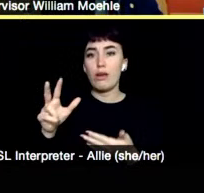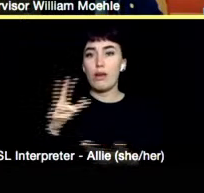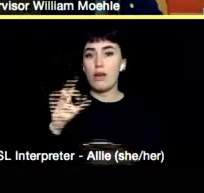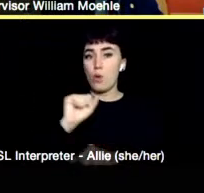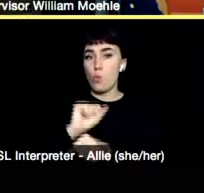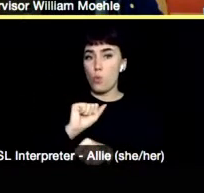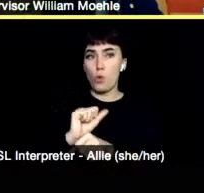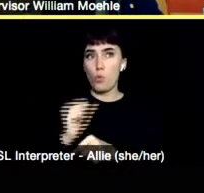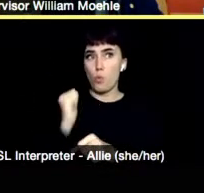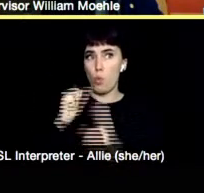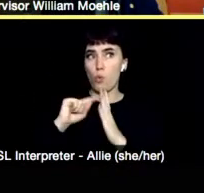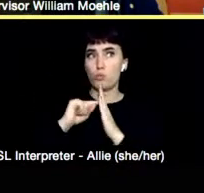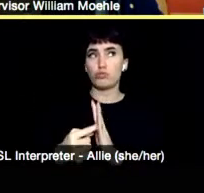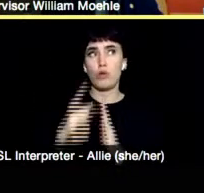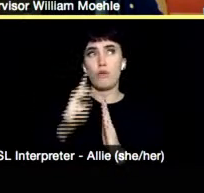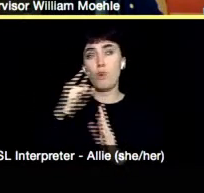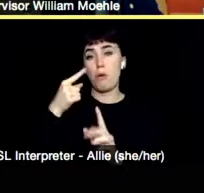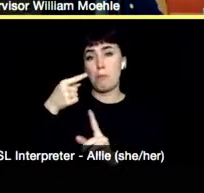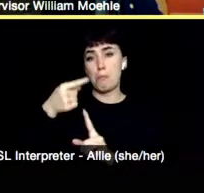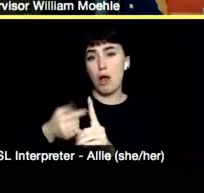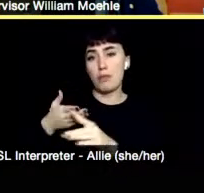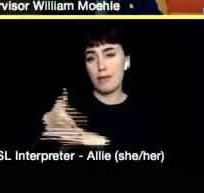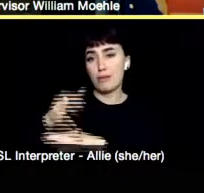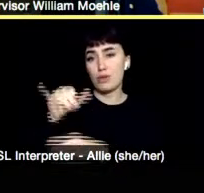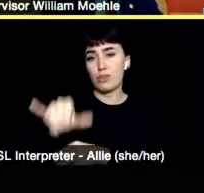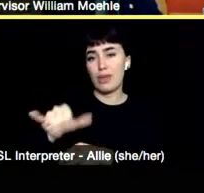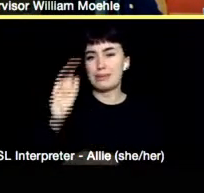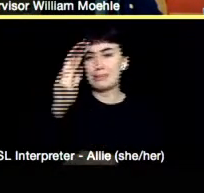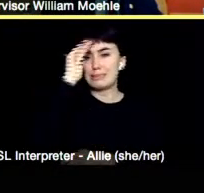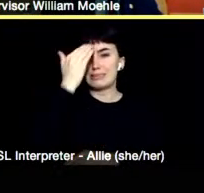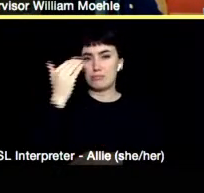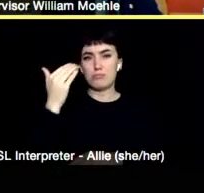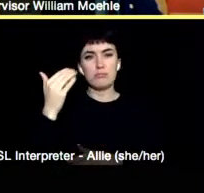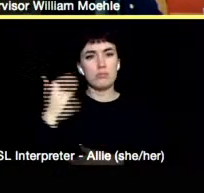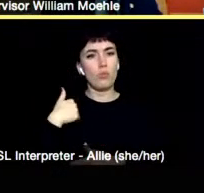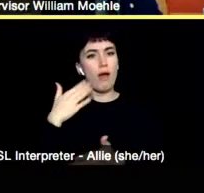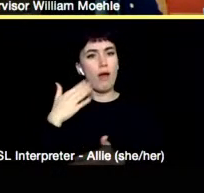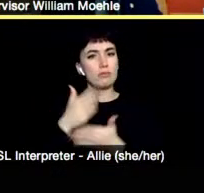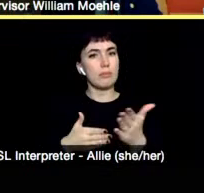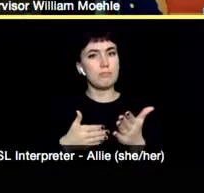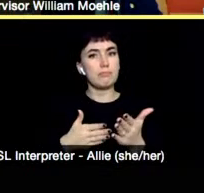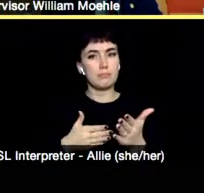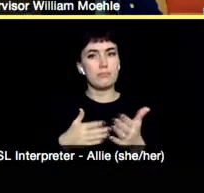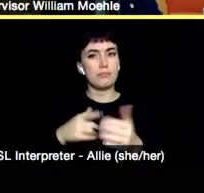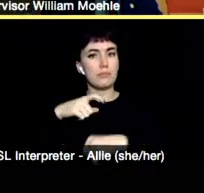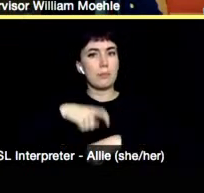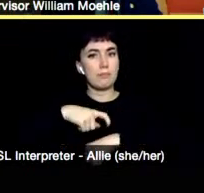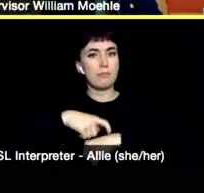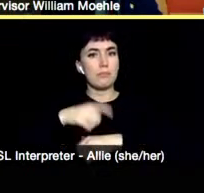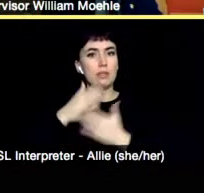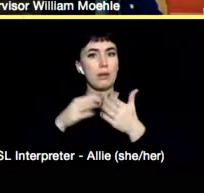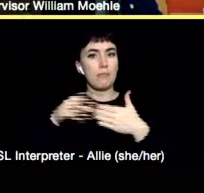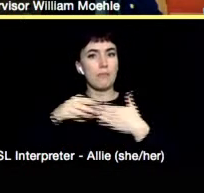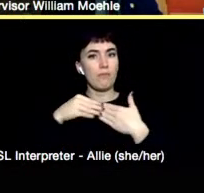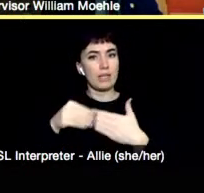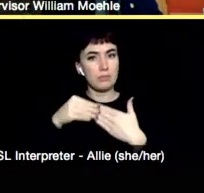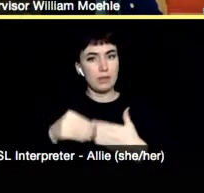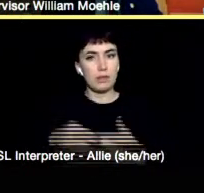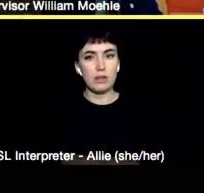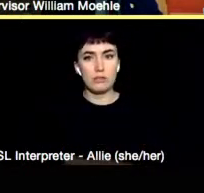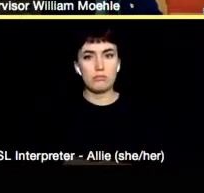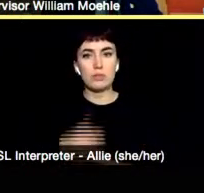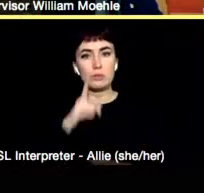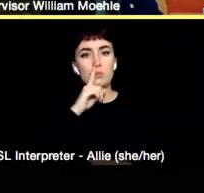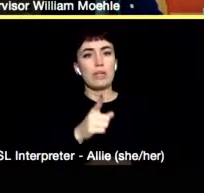won't start for a month after that, it seems to me we do have some time and some flexibility to